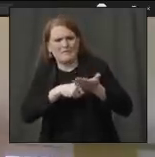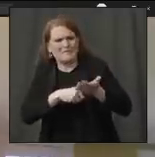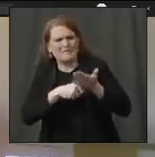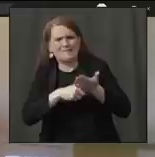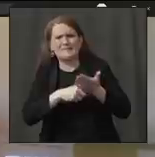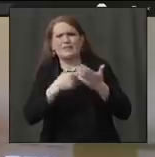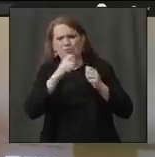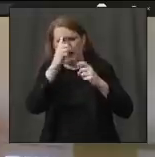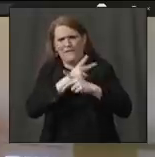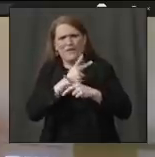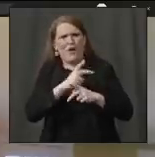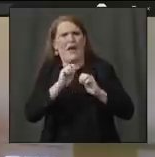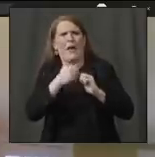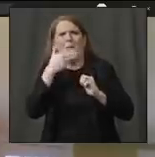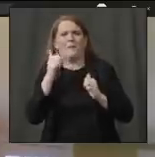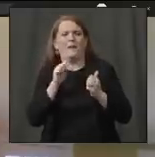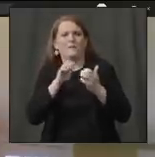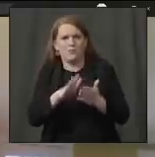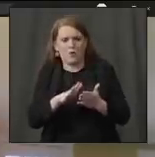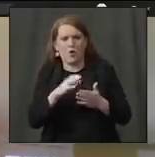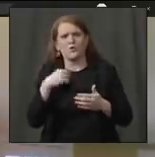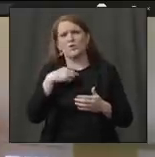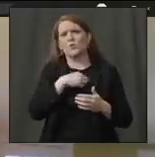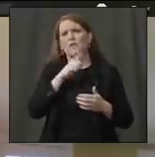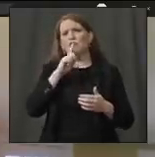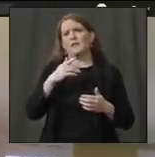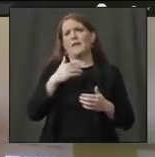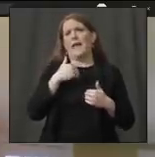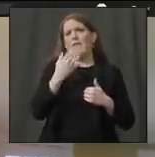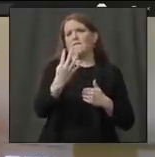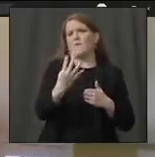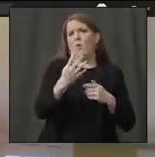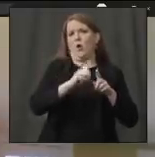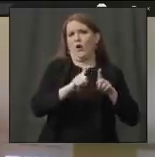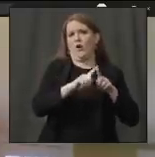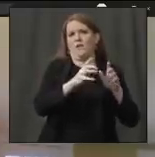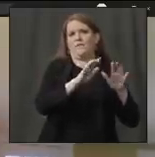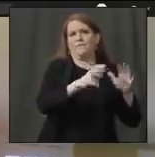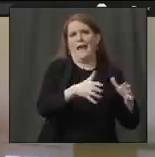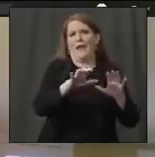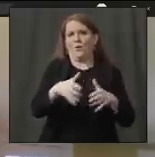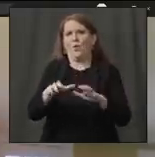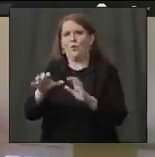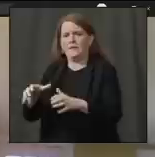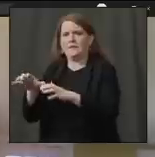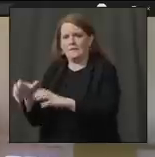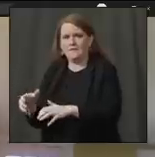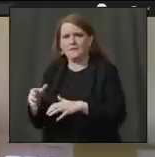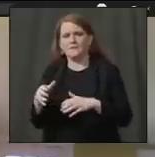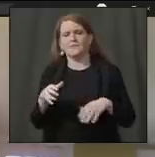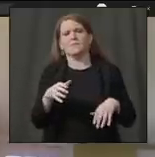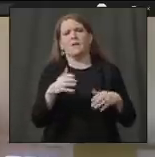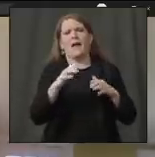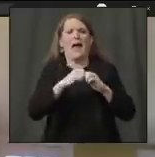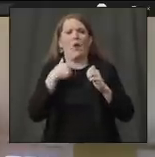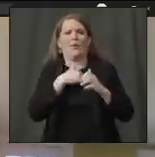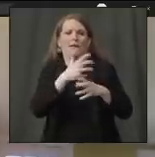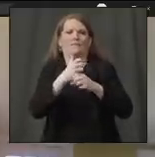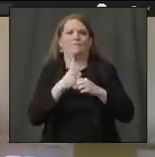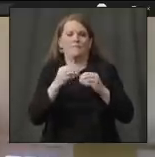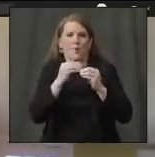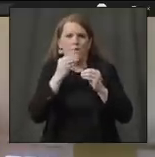4 separate buckets about where we can support the access to food. The first is food